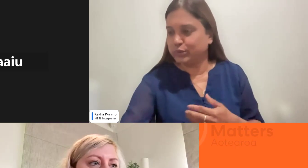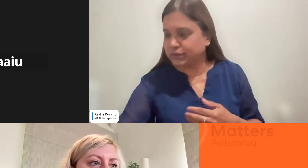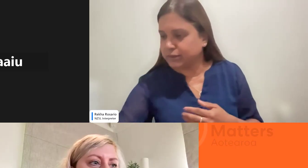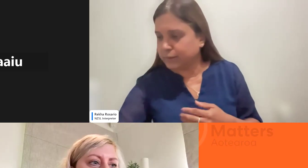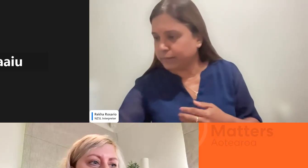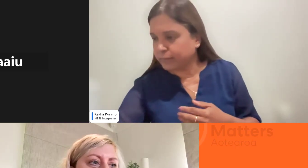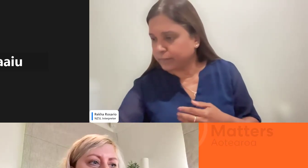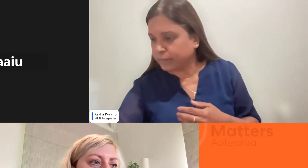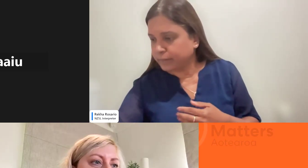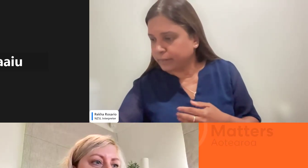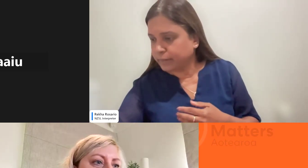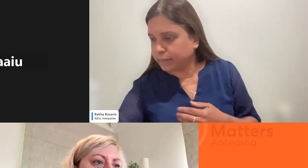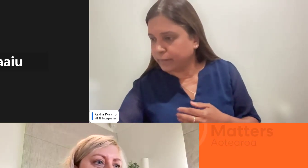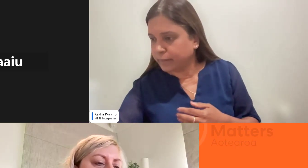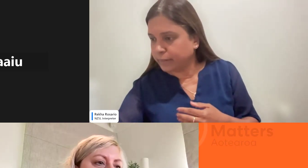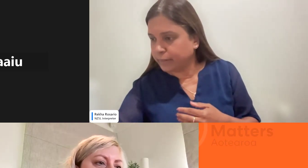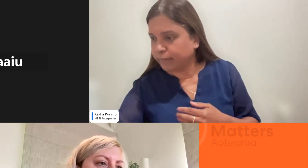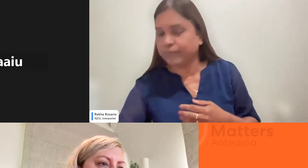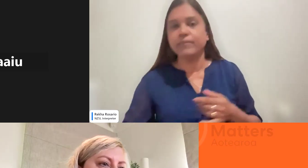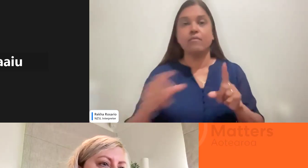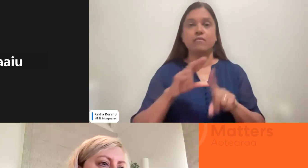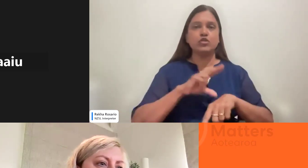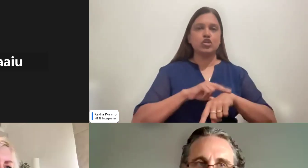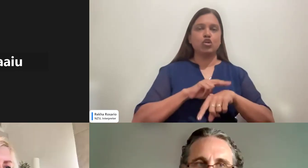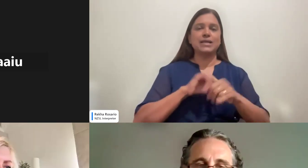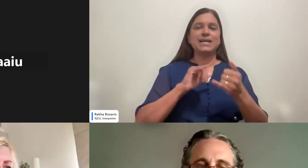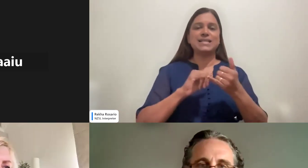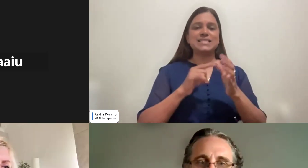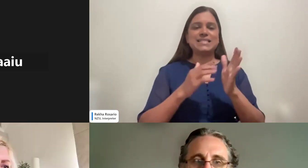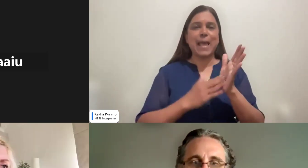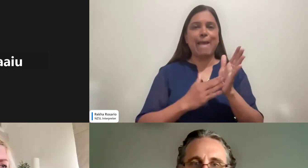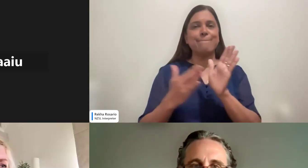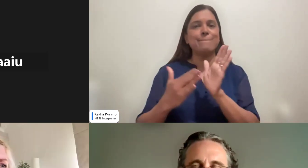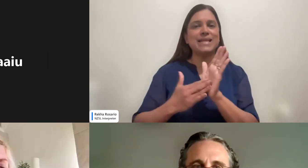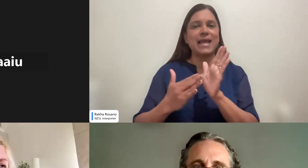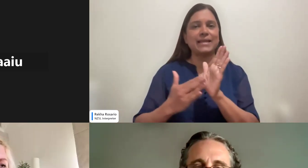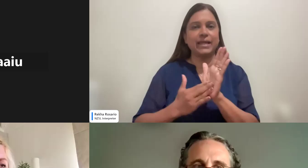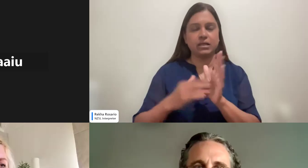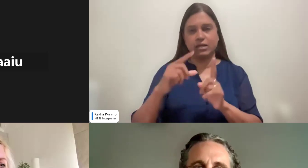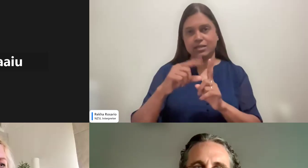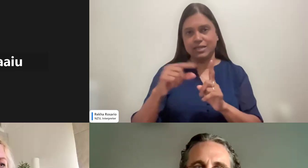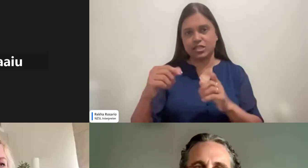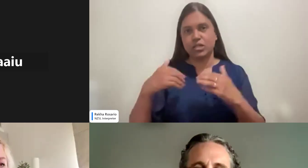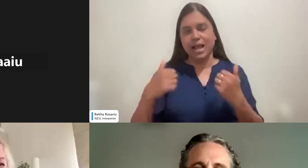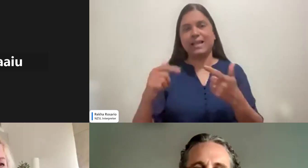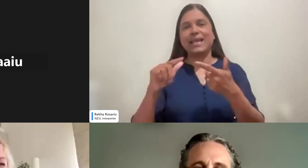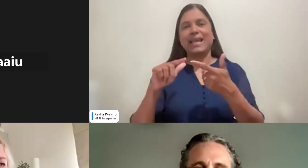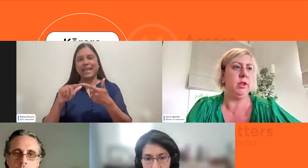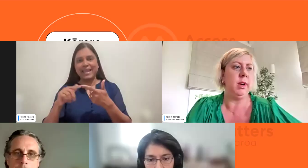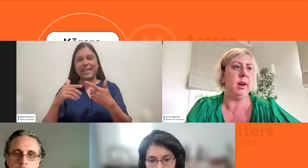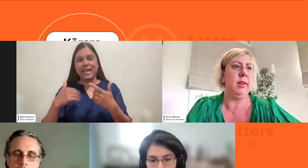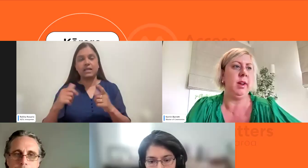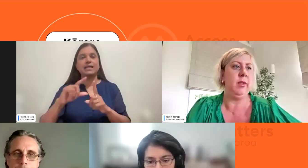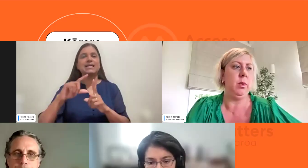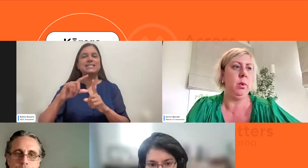So we have Dr. Sam Medanian, Digital Health, e-Health Transformation District Health